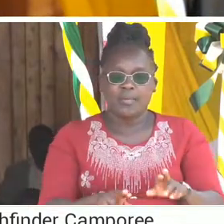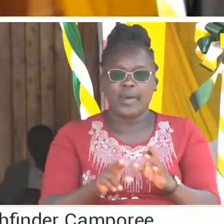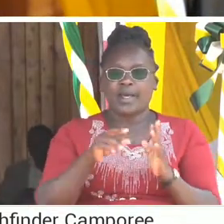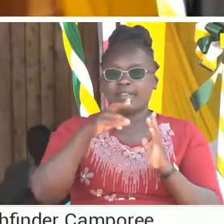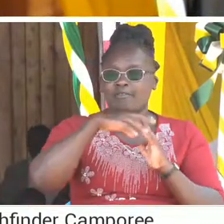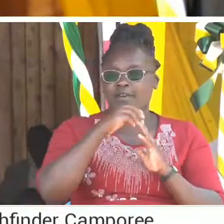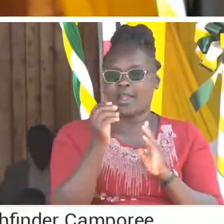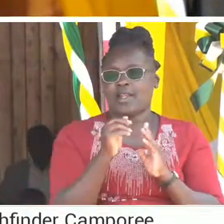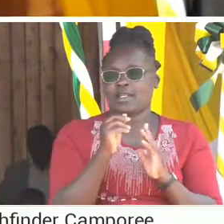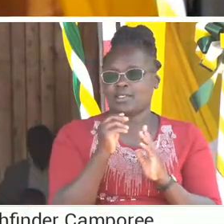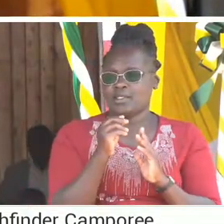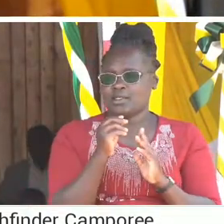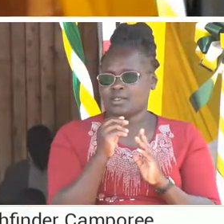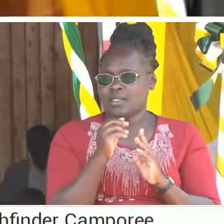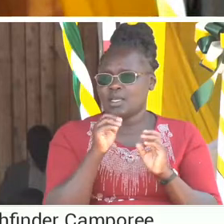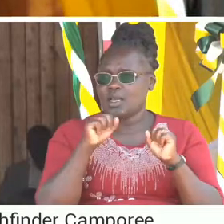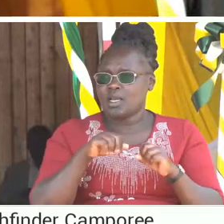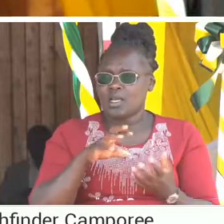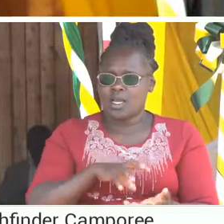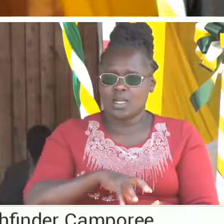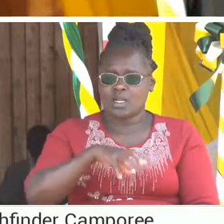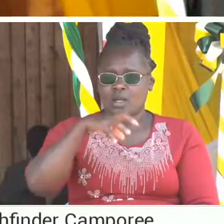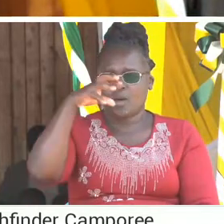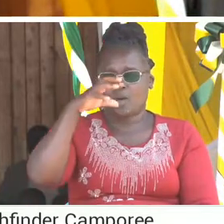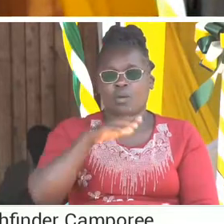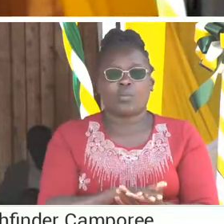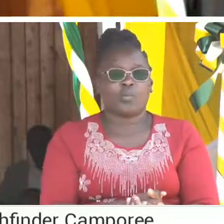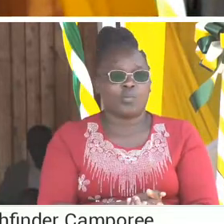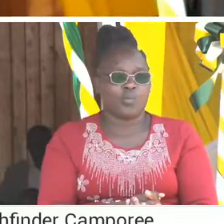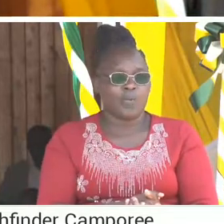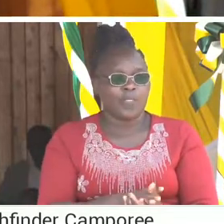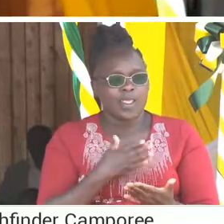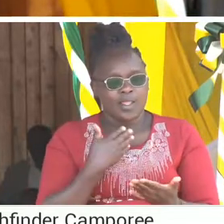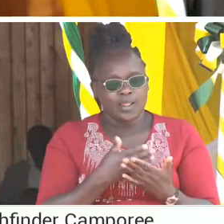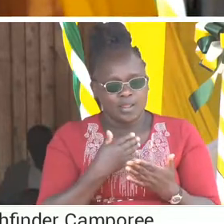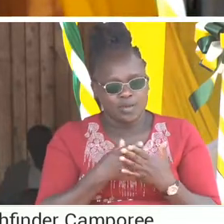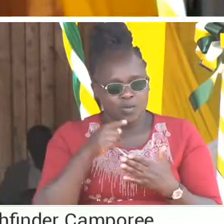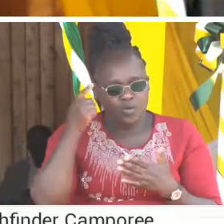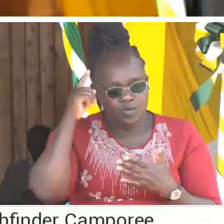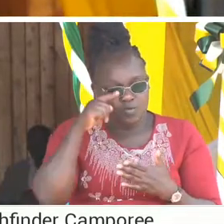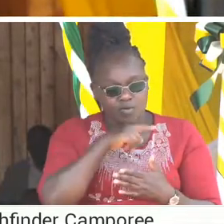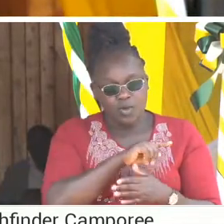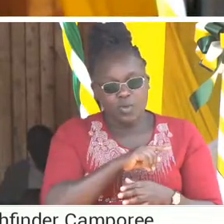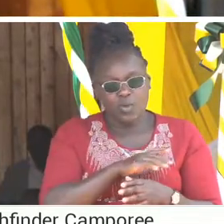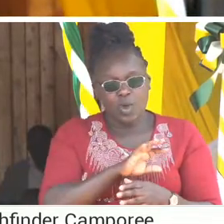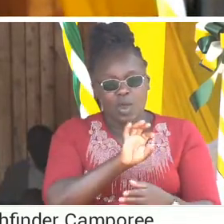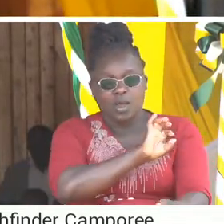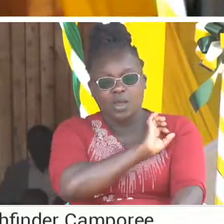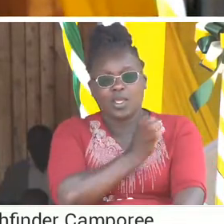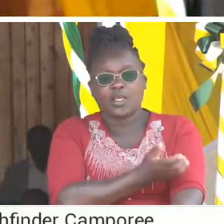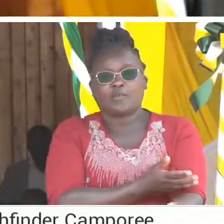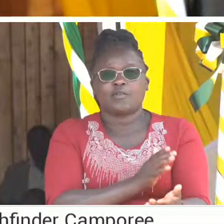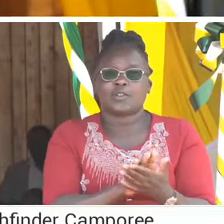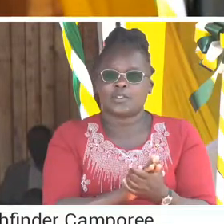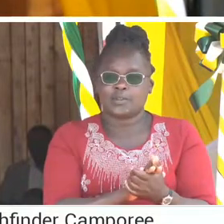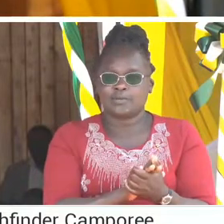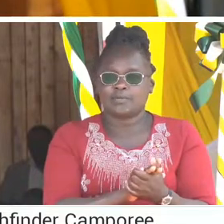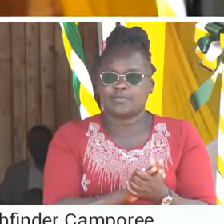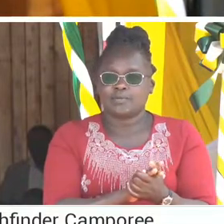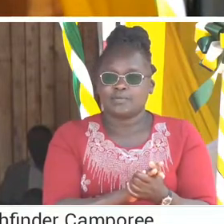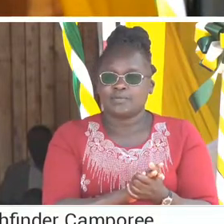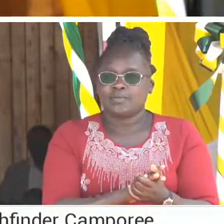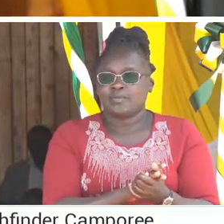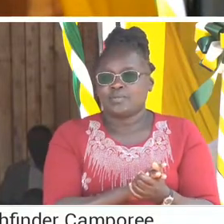every aspect of this event. Thank you so much for your tireless effort. Now to our esteemed speakers. Thank